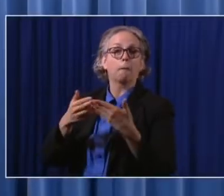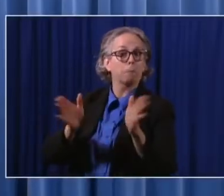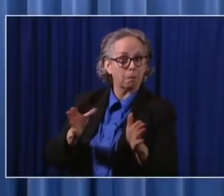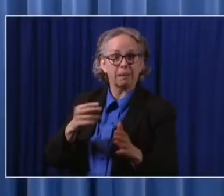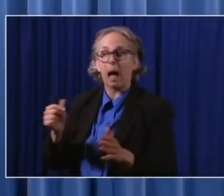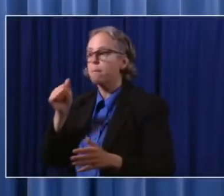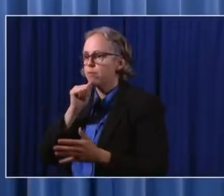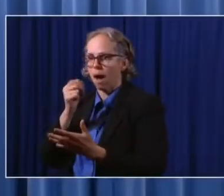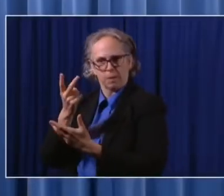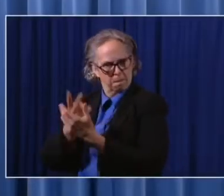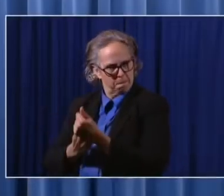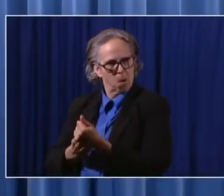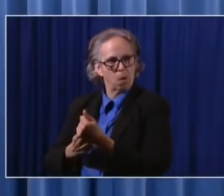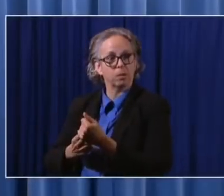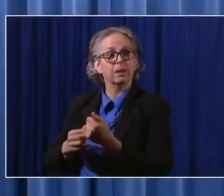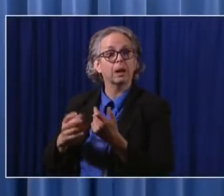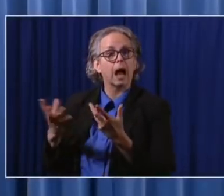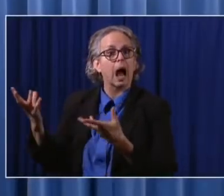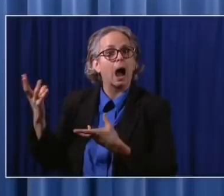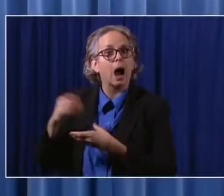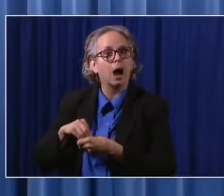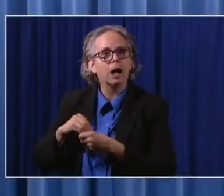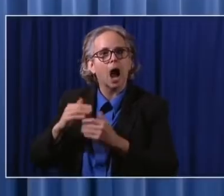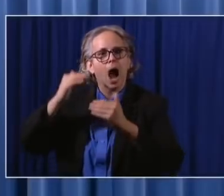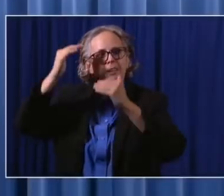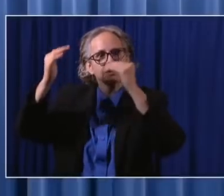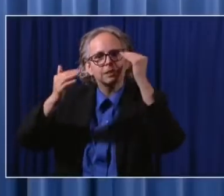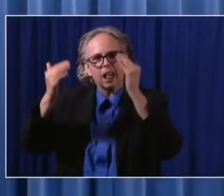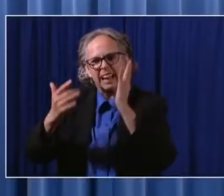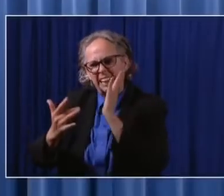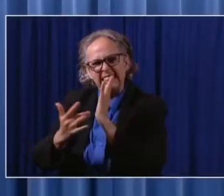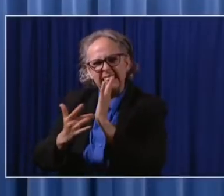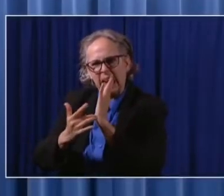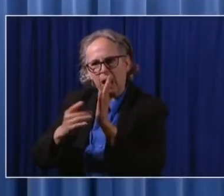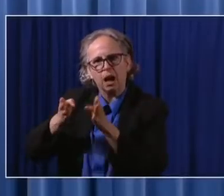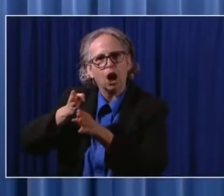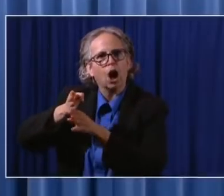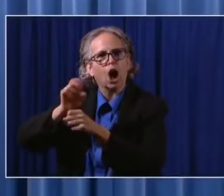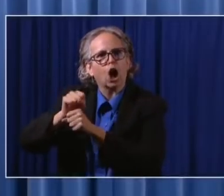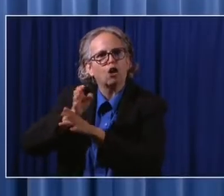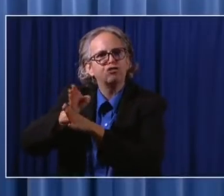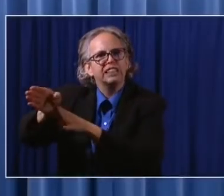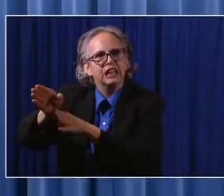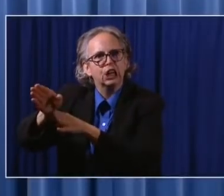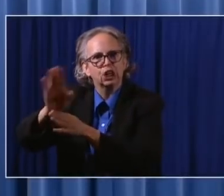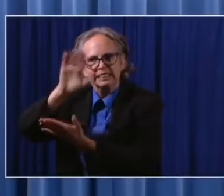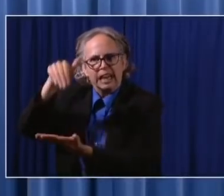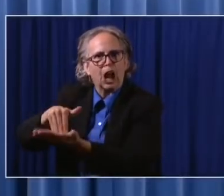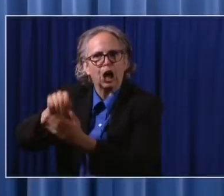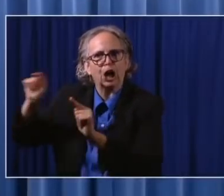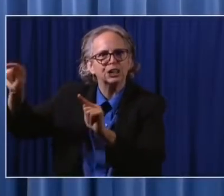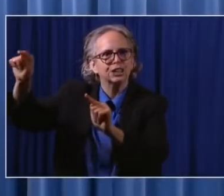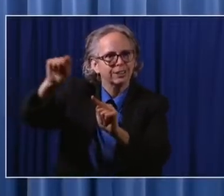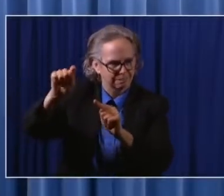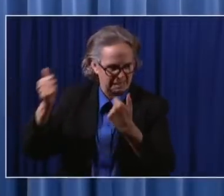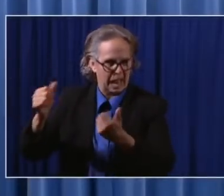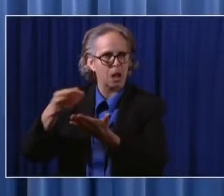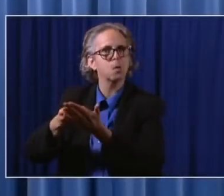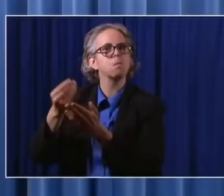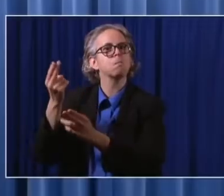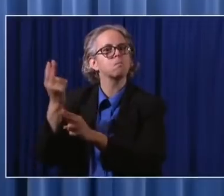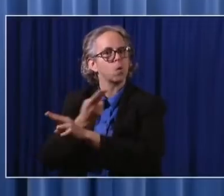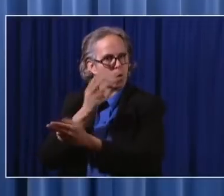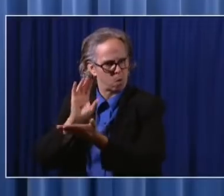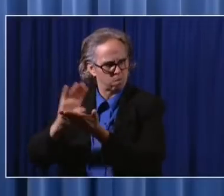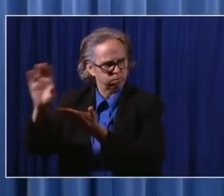providers. To put it simply, if you educate students in Ohio, we want to provide additional support with some of the federal funding that we